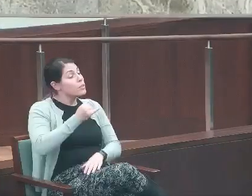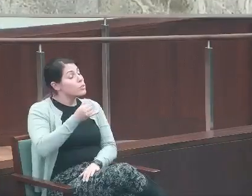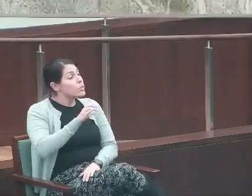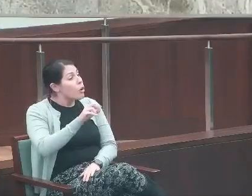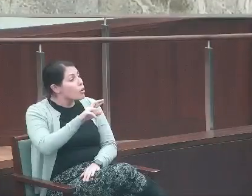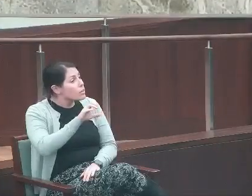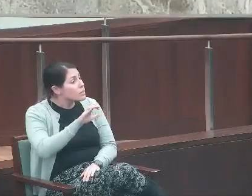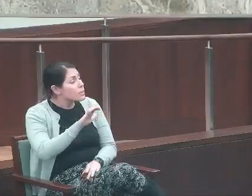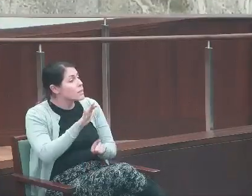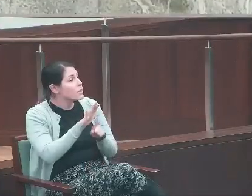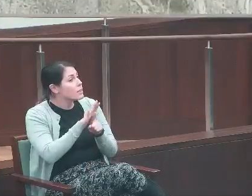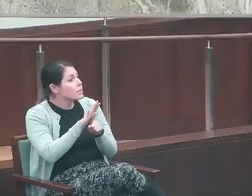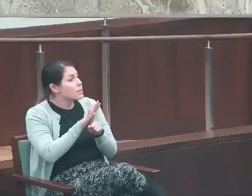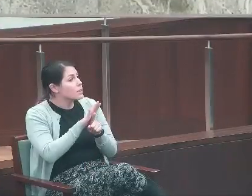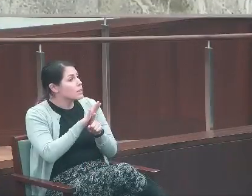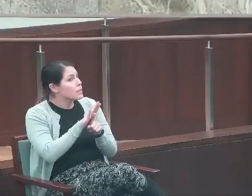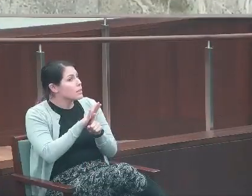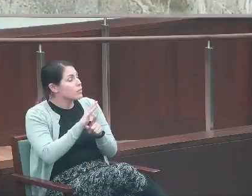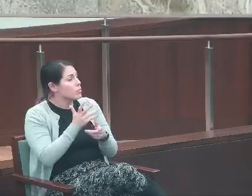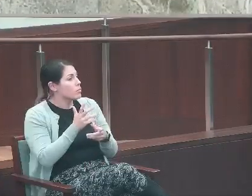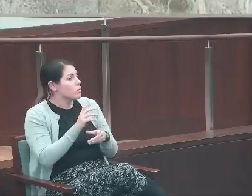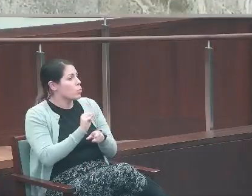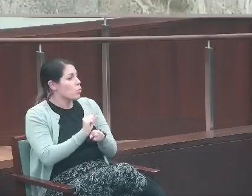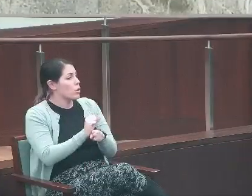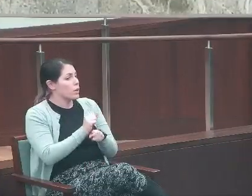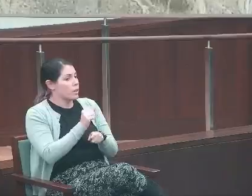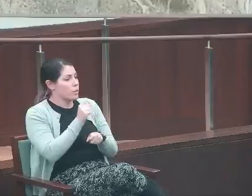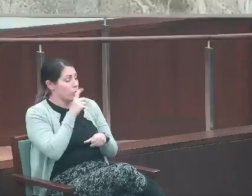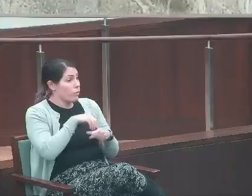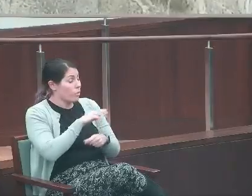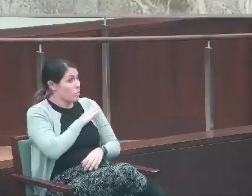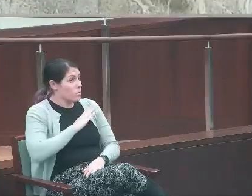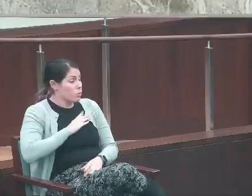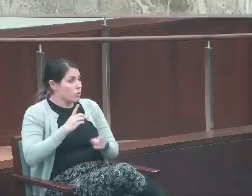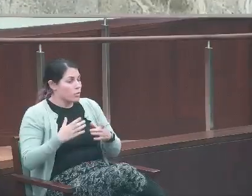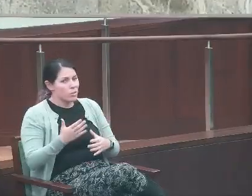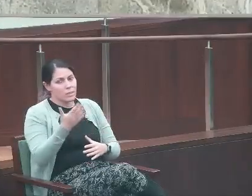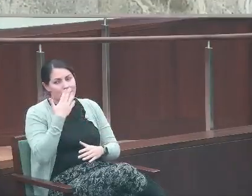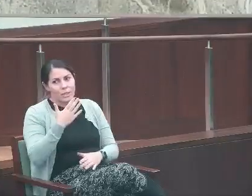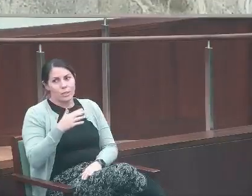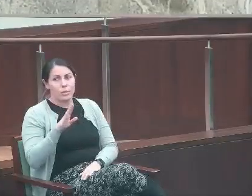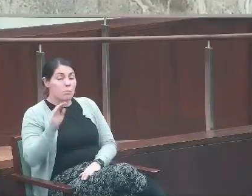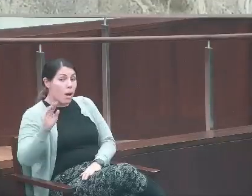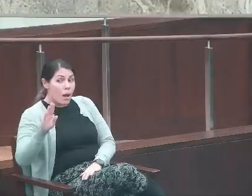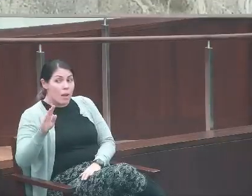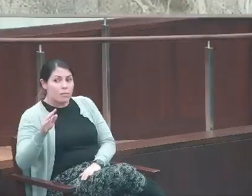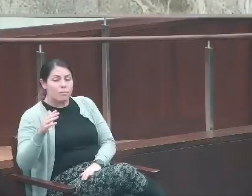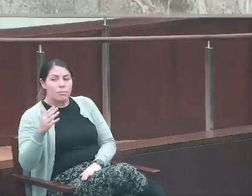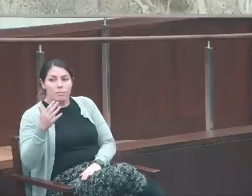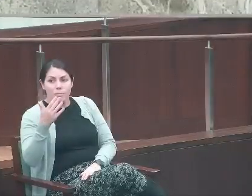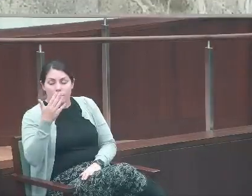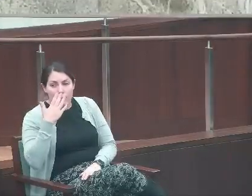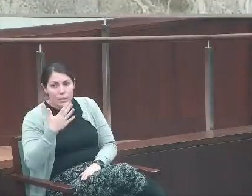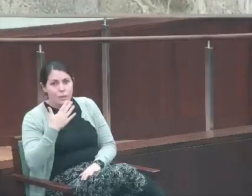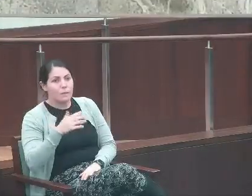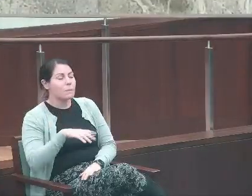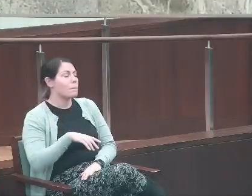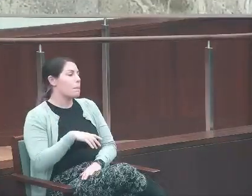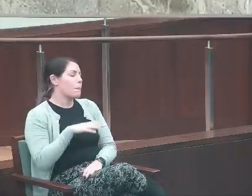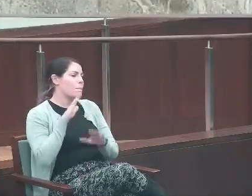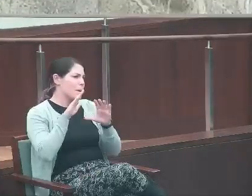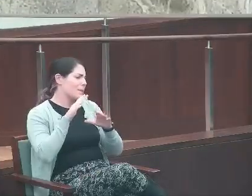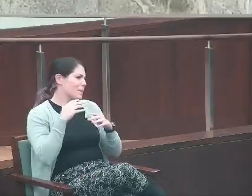JCRC's, I want to thank its invaluable board of directors. Bob Budoff, where's Bob? Bob, you have brought extraordinary leadership to